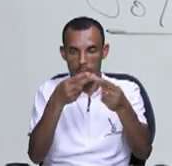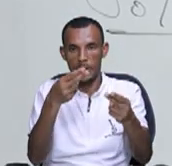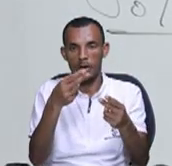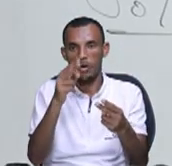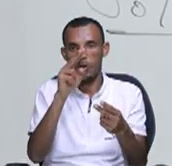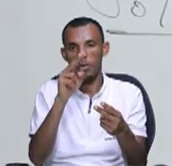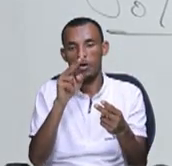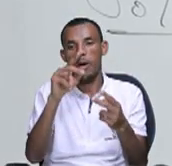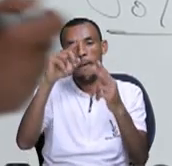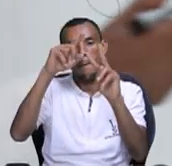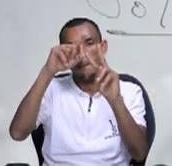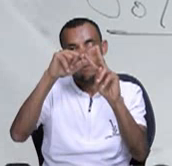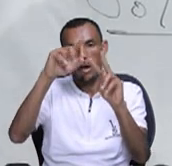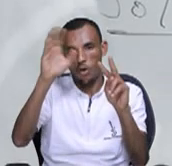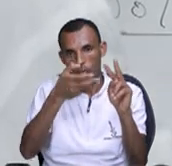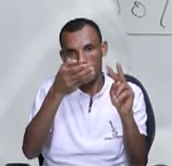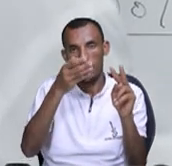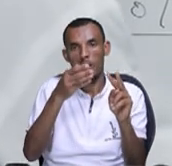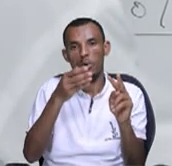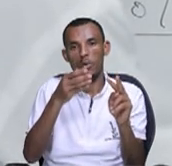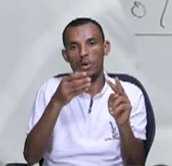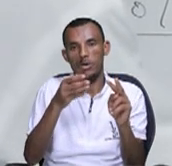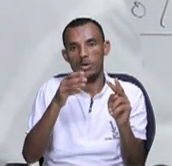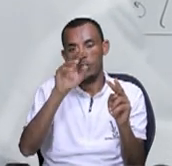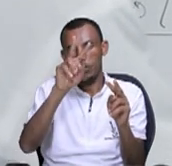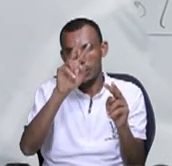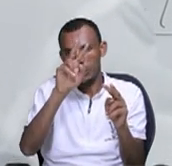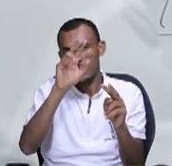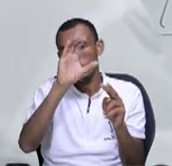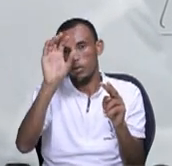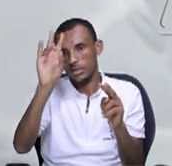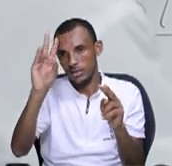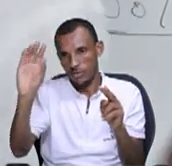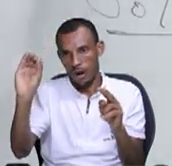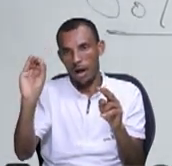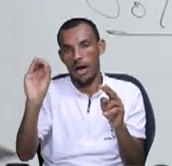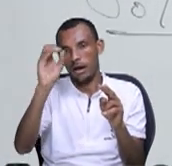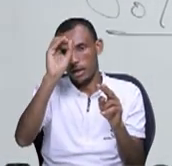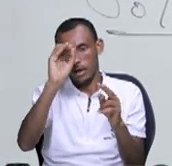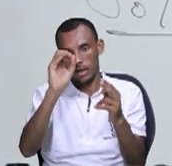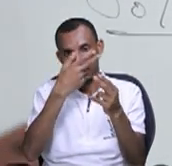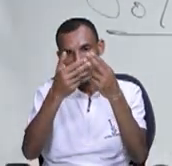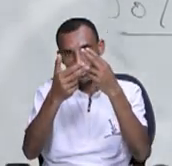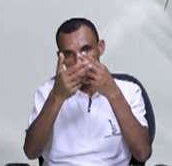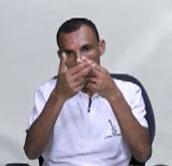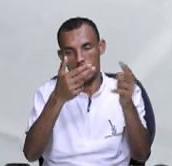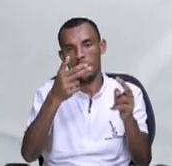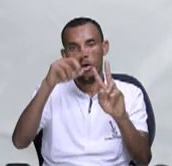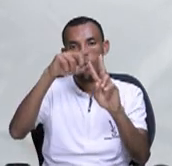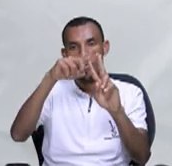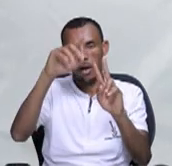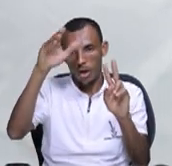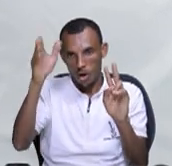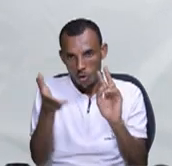what? Pi over what? 270 degree multiplied by what?